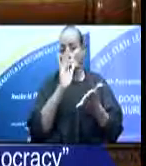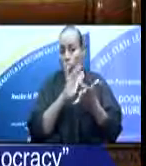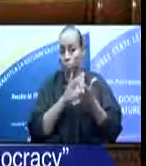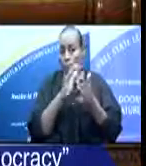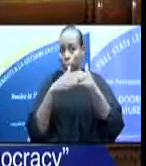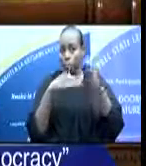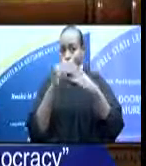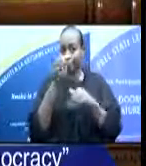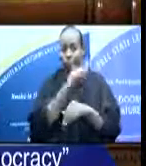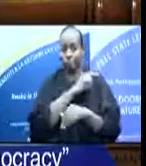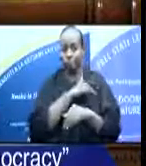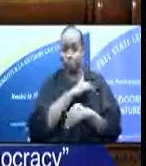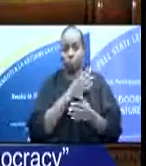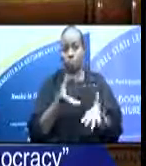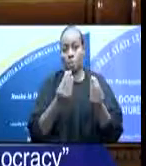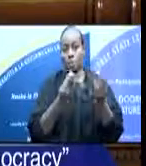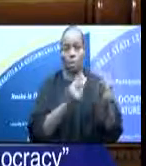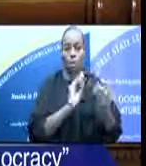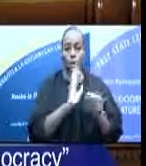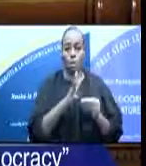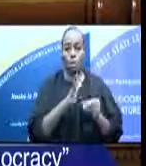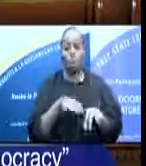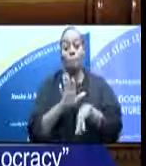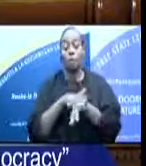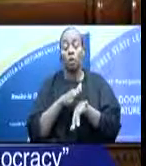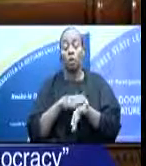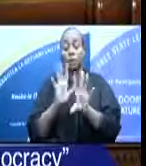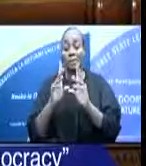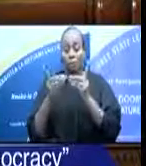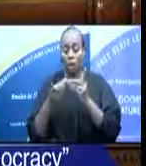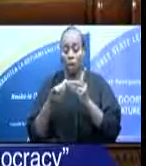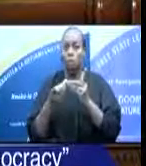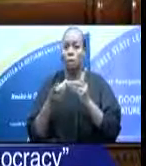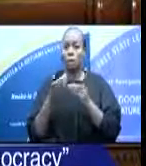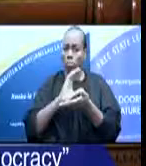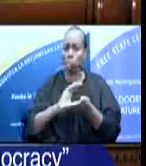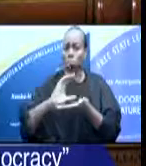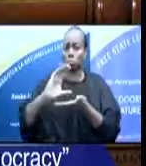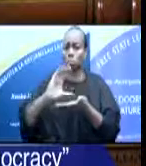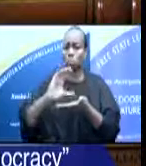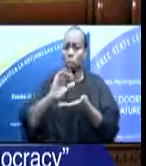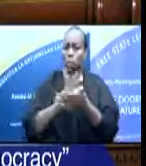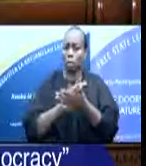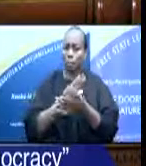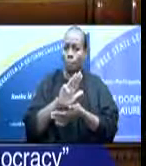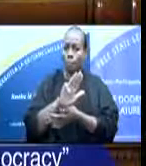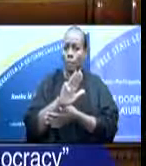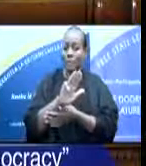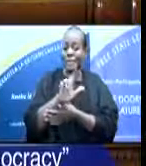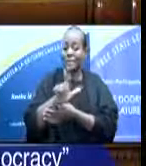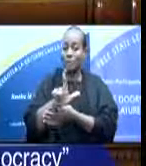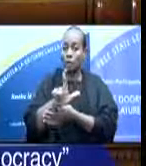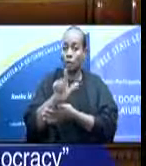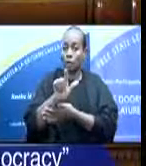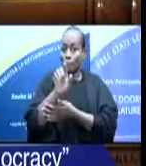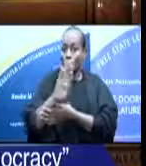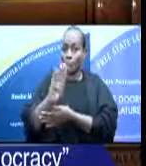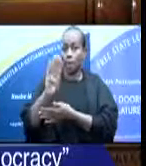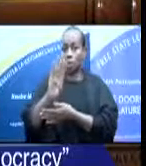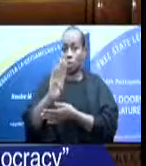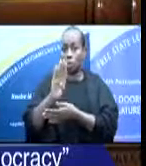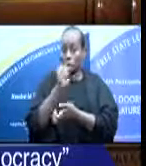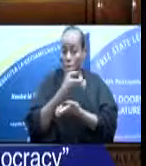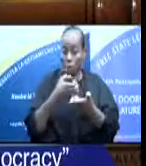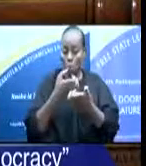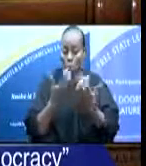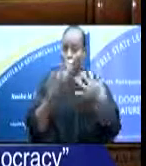facilities. Furthermore, this department will have injected more than 97 billion rand into the